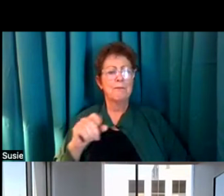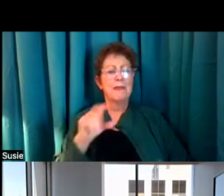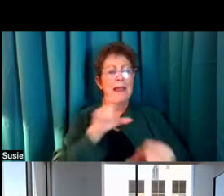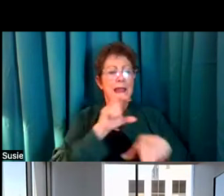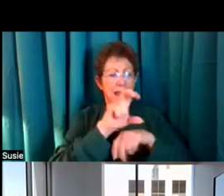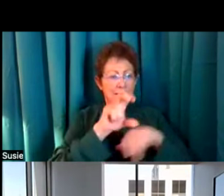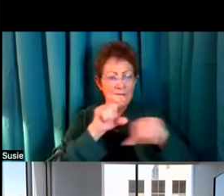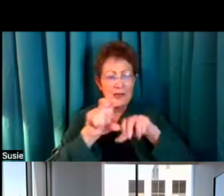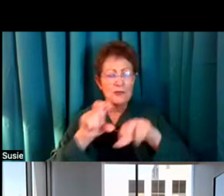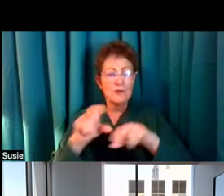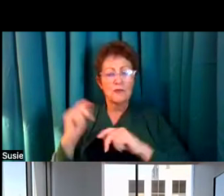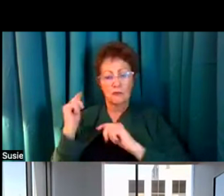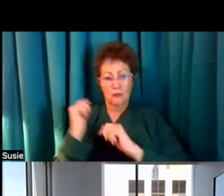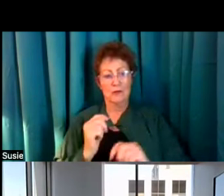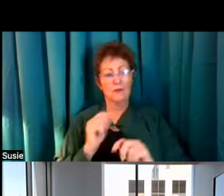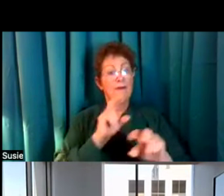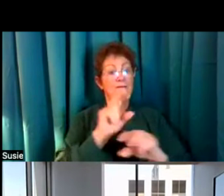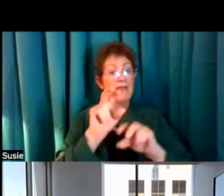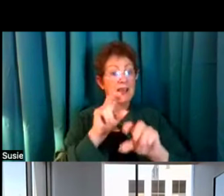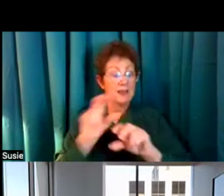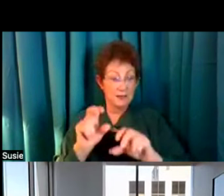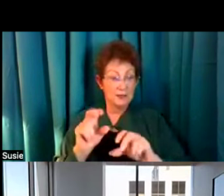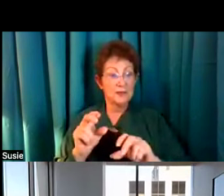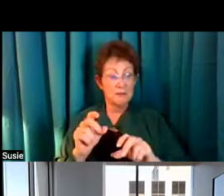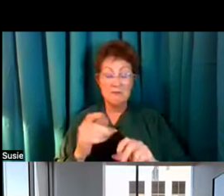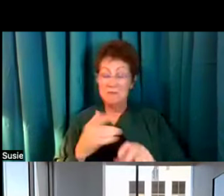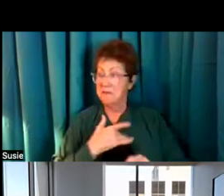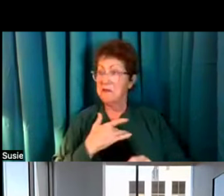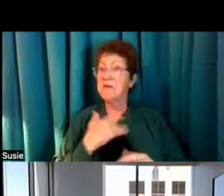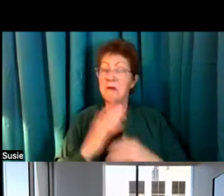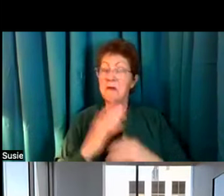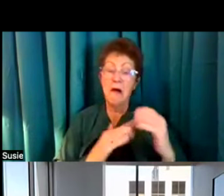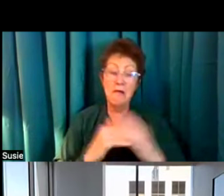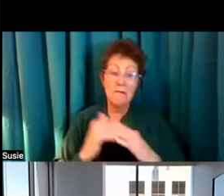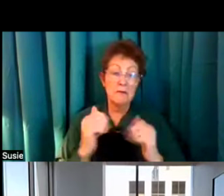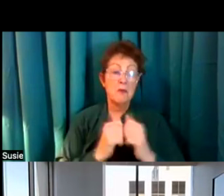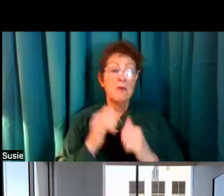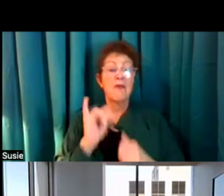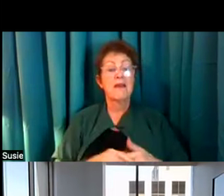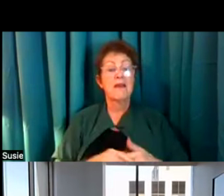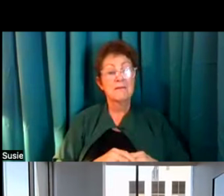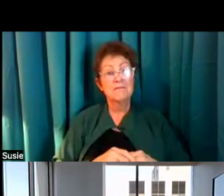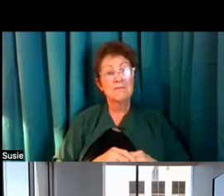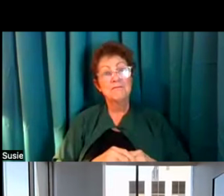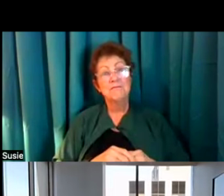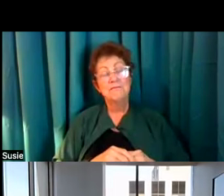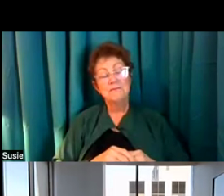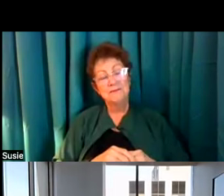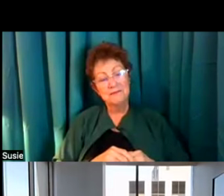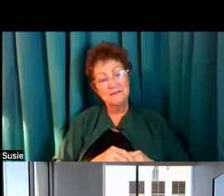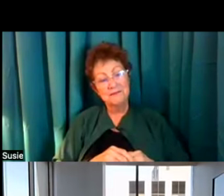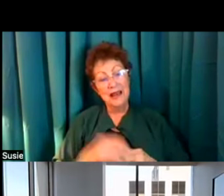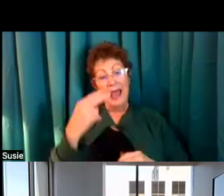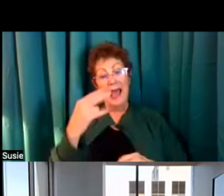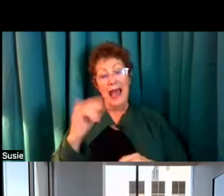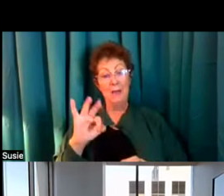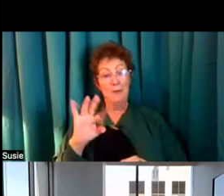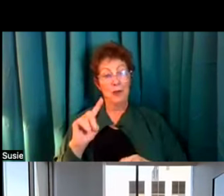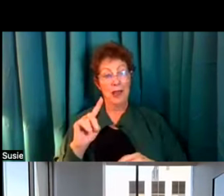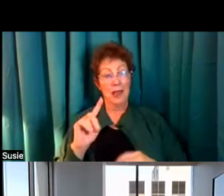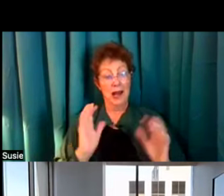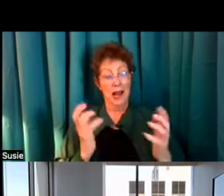Investors, even traditional investors, are pretty comfortable with it. And in hybrid structures, PBCs